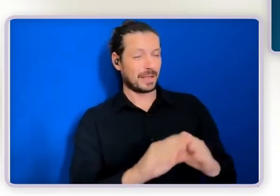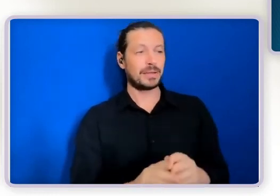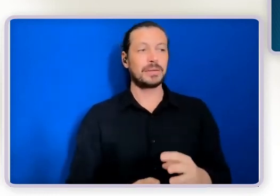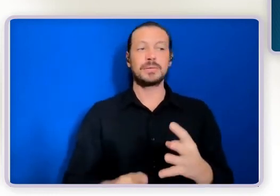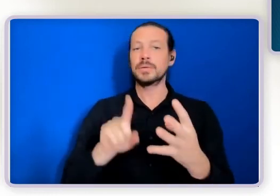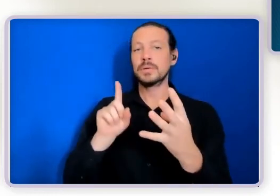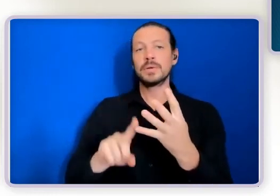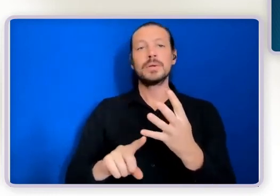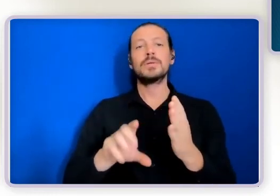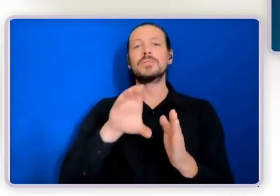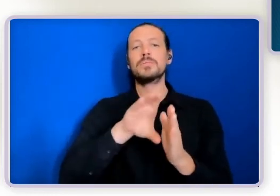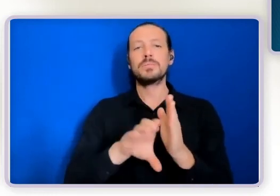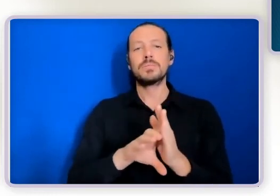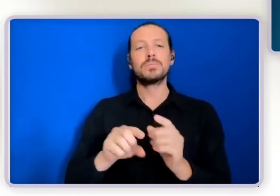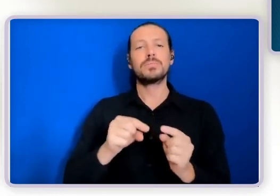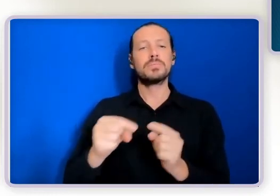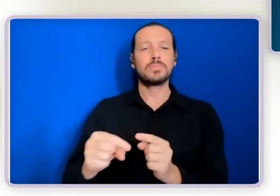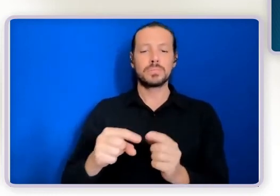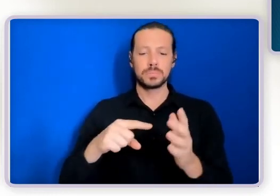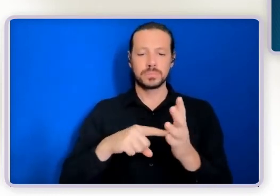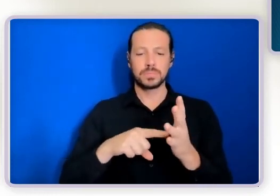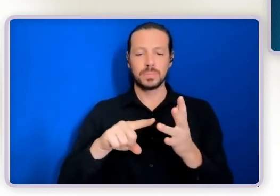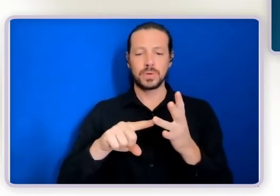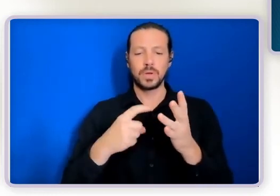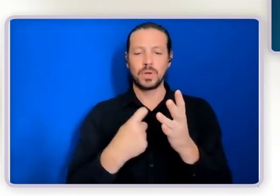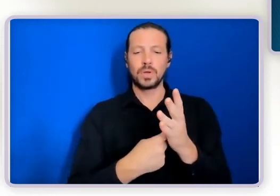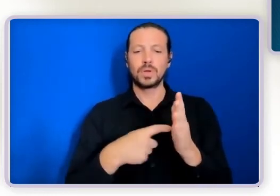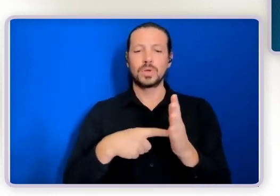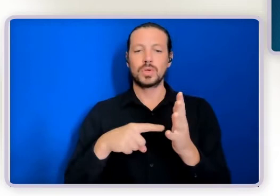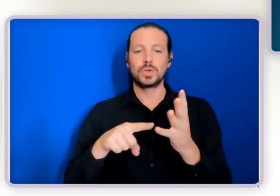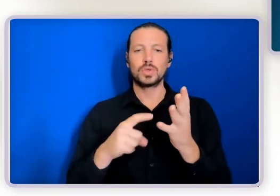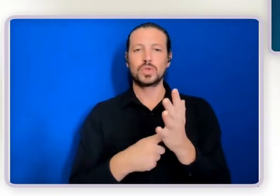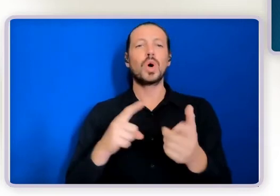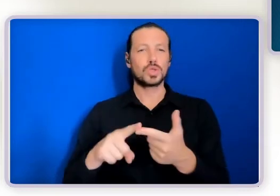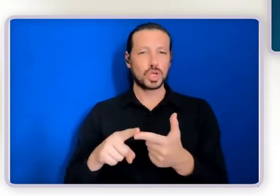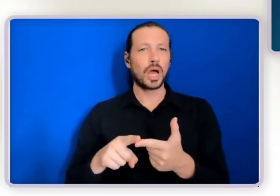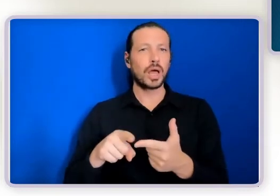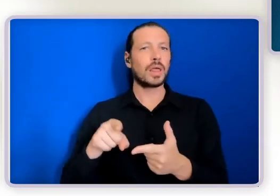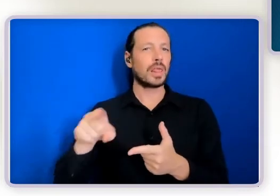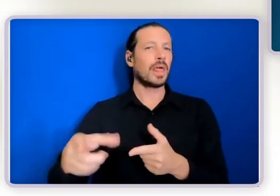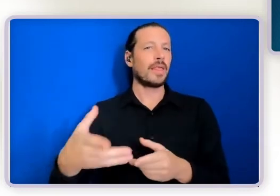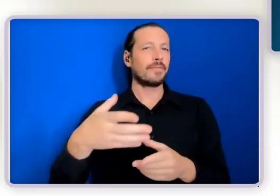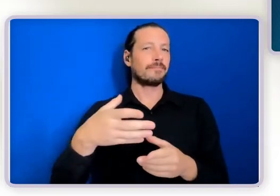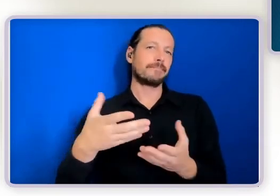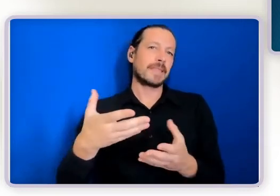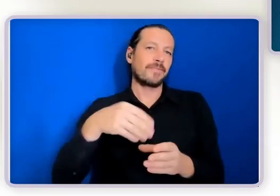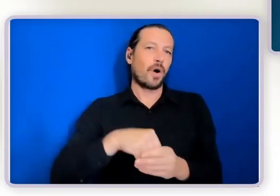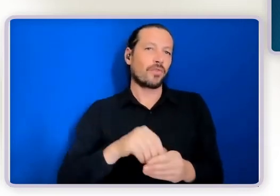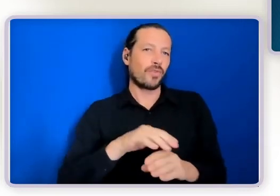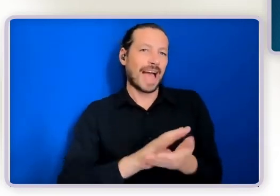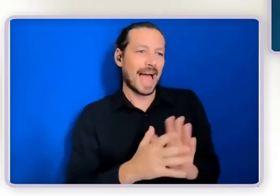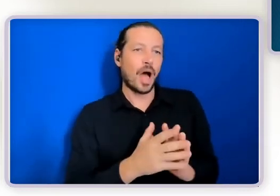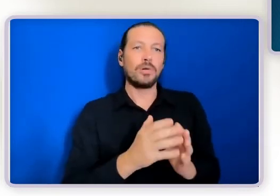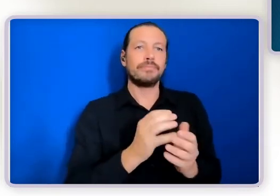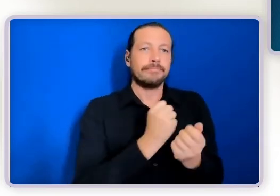Degrading Treatment. They have had something to say on the restraint and seclusion of people with disabilities. I